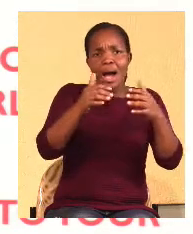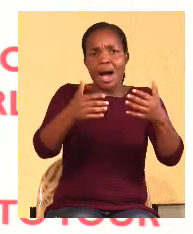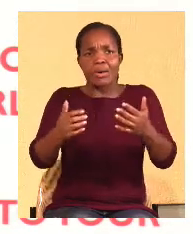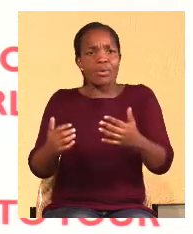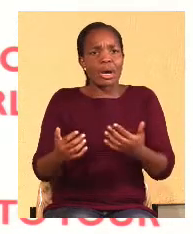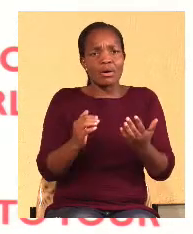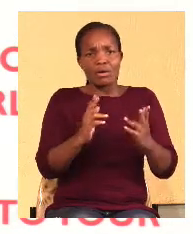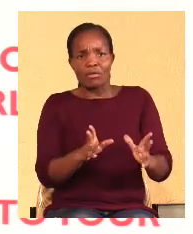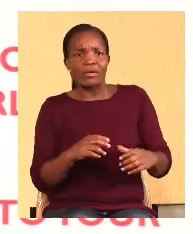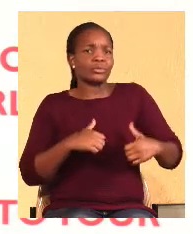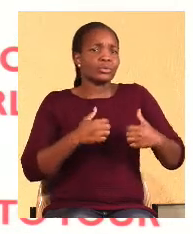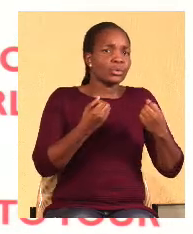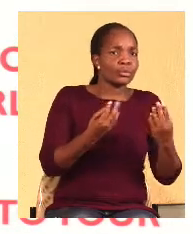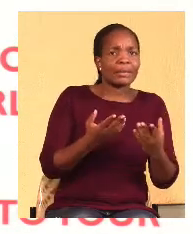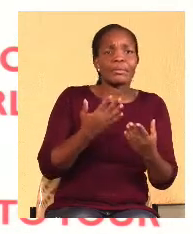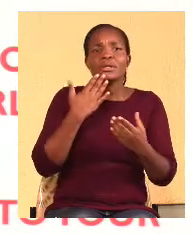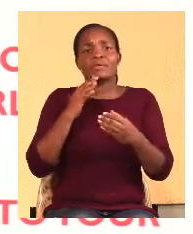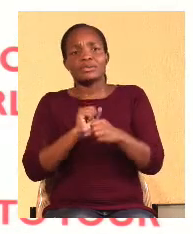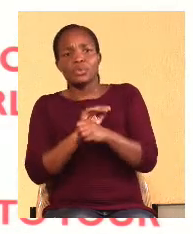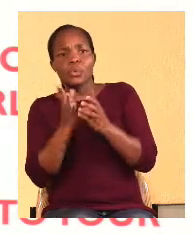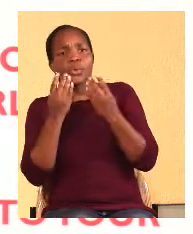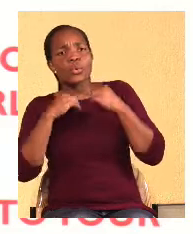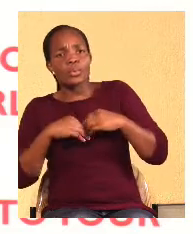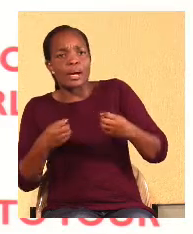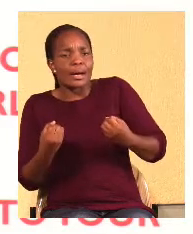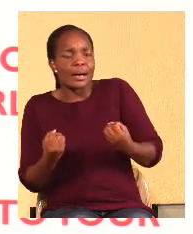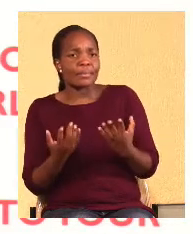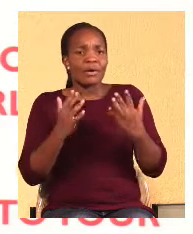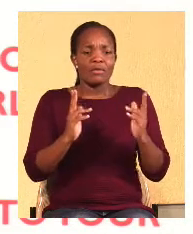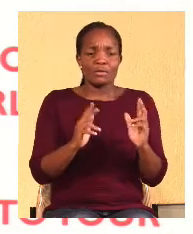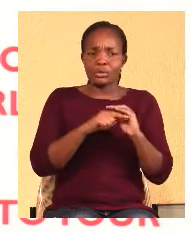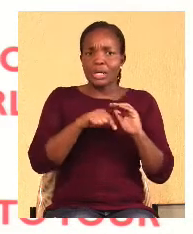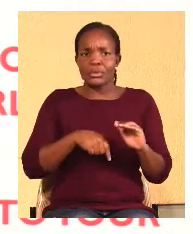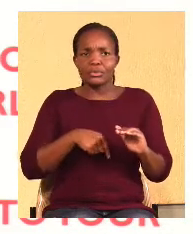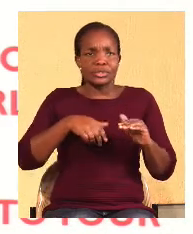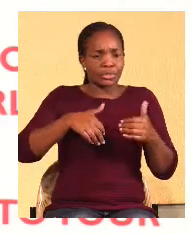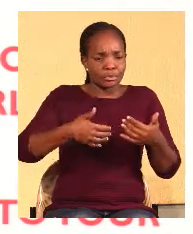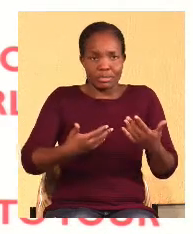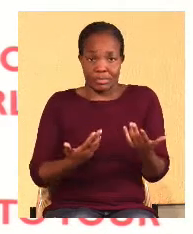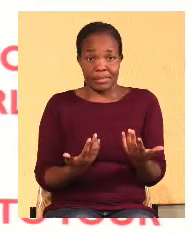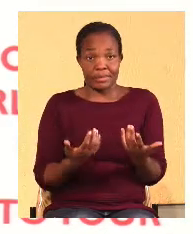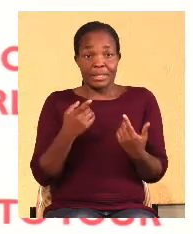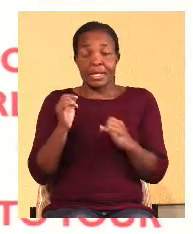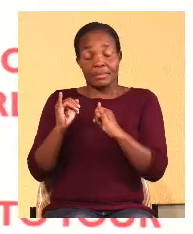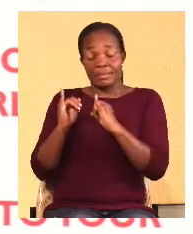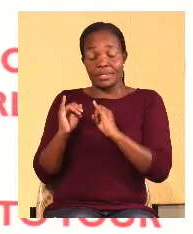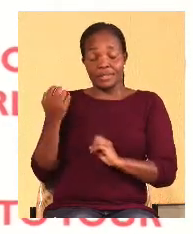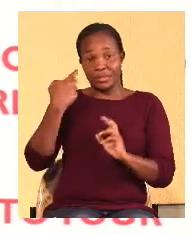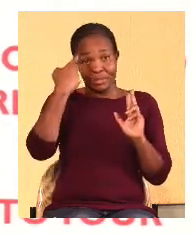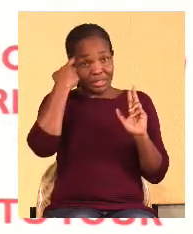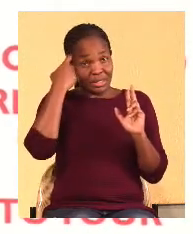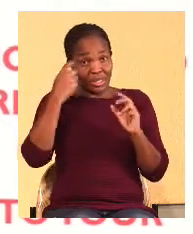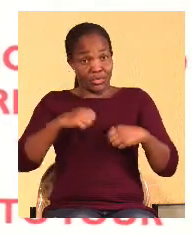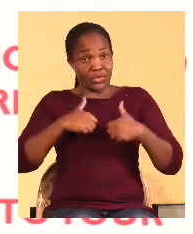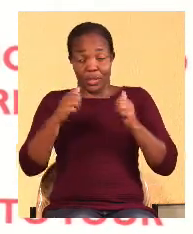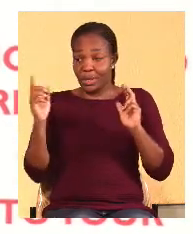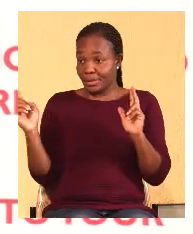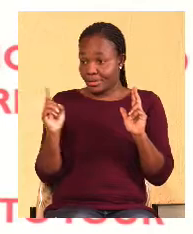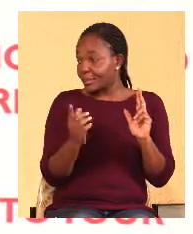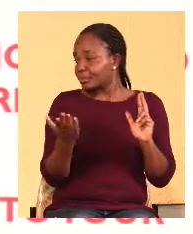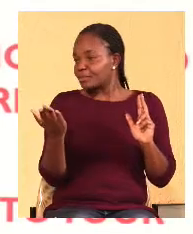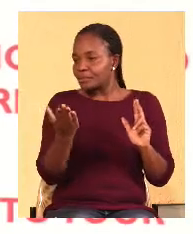pandemic. And to do this, we would ask the Honorable Minister of Health to give us an